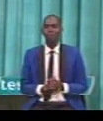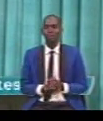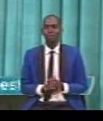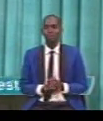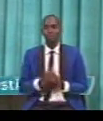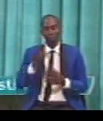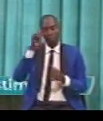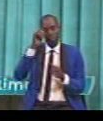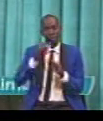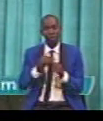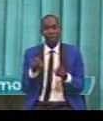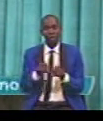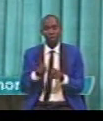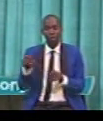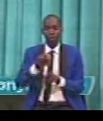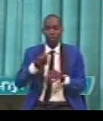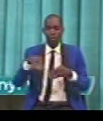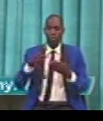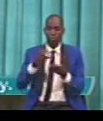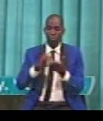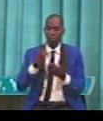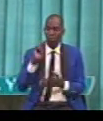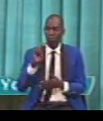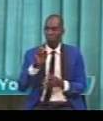Remember, as you testify, you are putting the devil to shame.